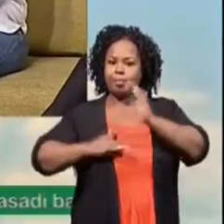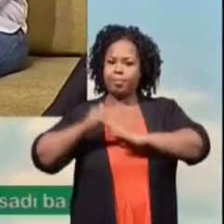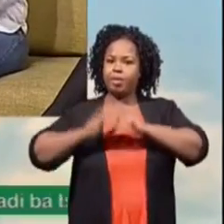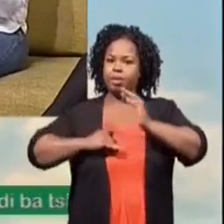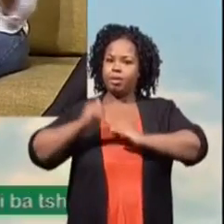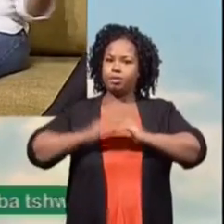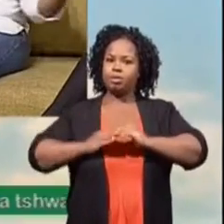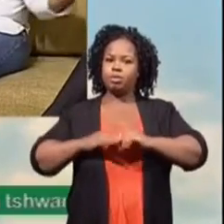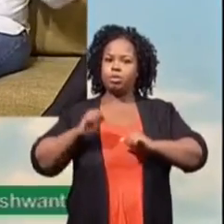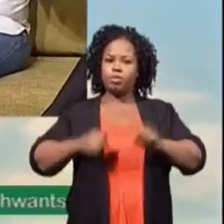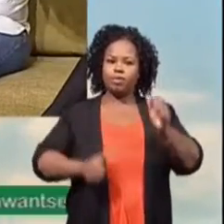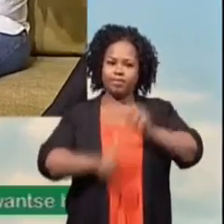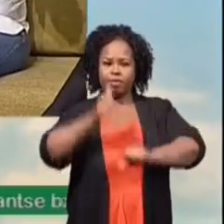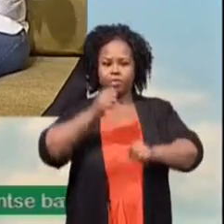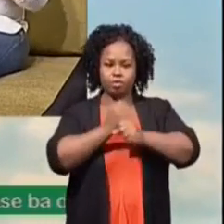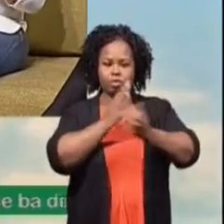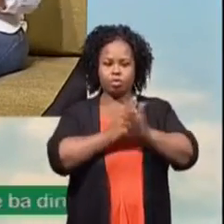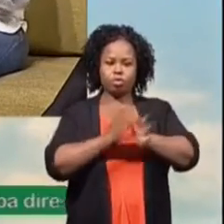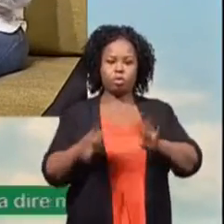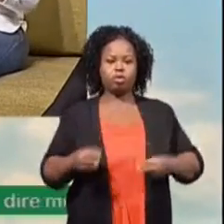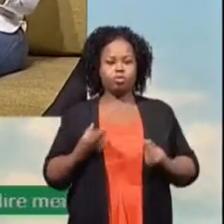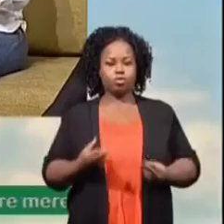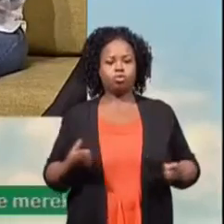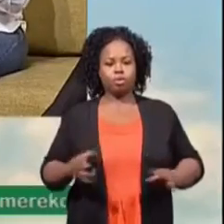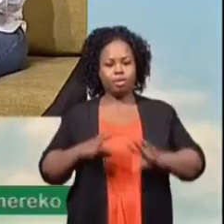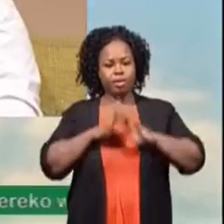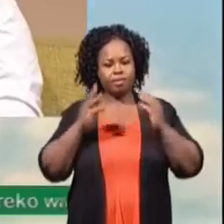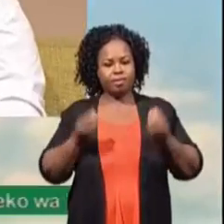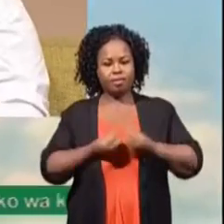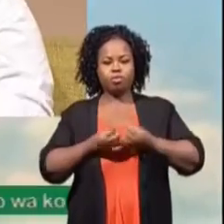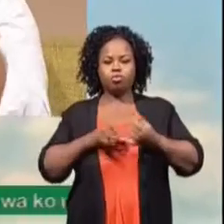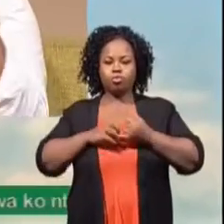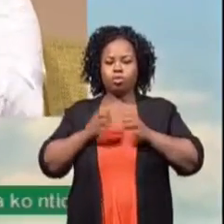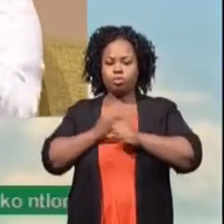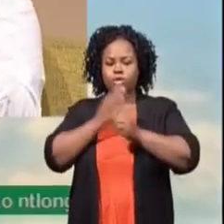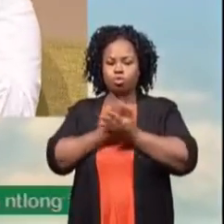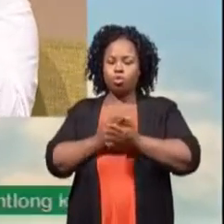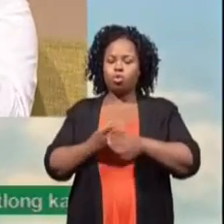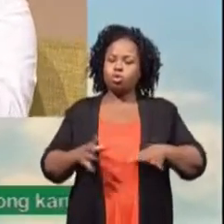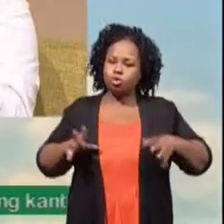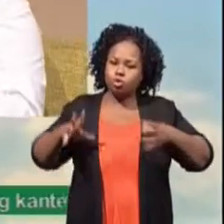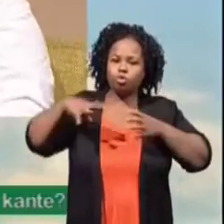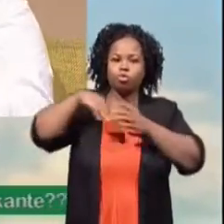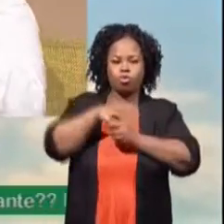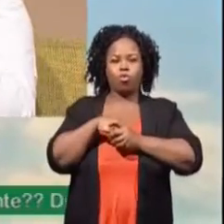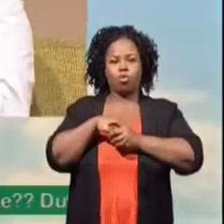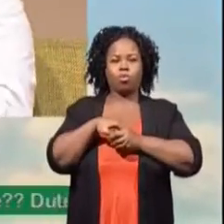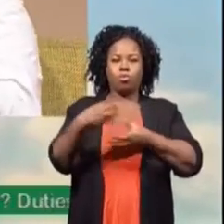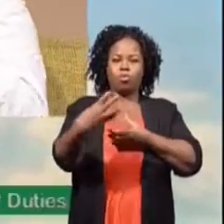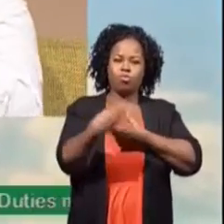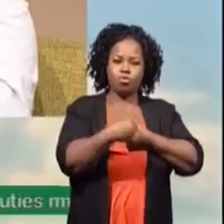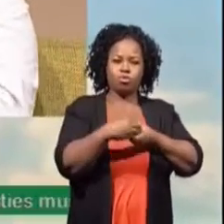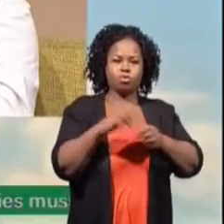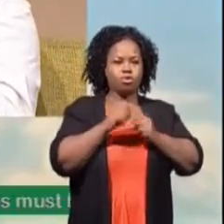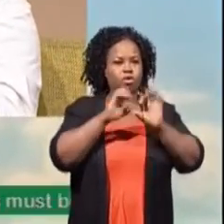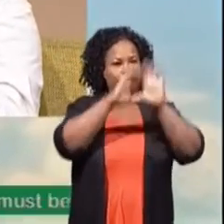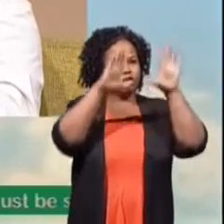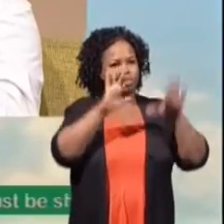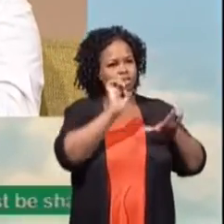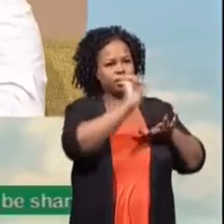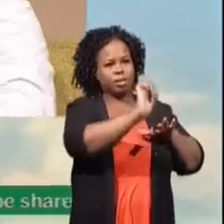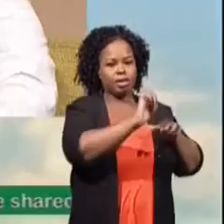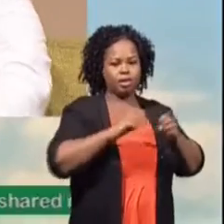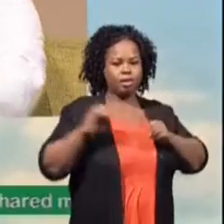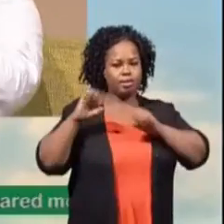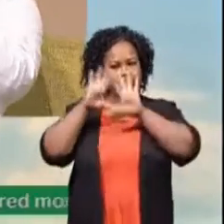us to finish and actually live in one, let's start and take all our resources and build this one mansion, which is Sonke, which is his